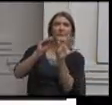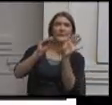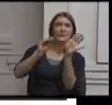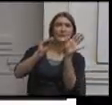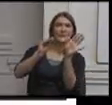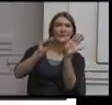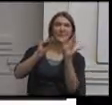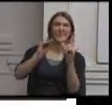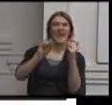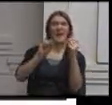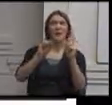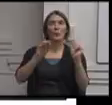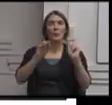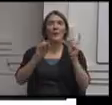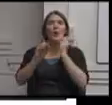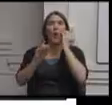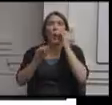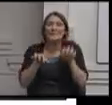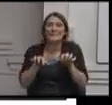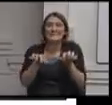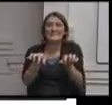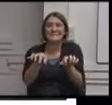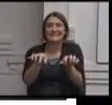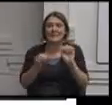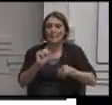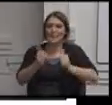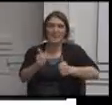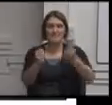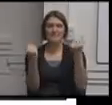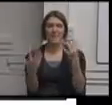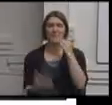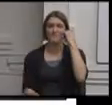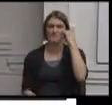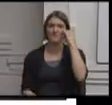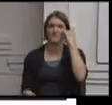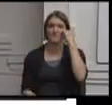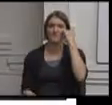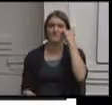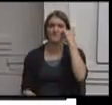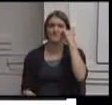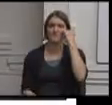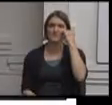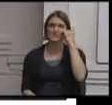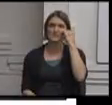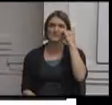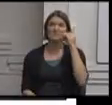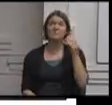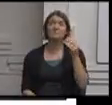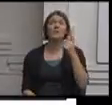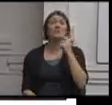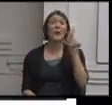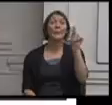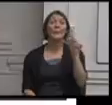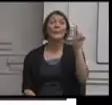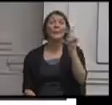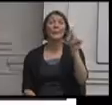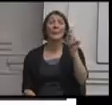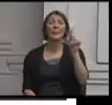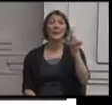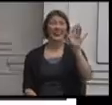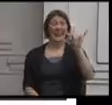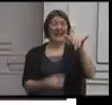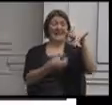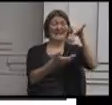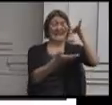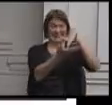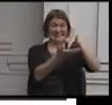is concentrations of residential areas, with the West Brattleboro station being right